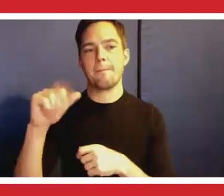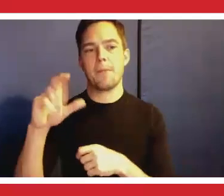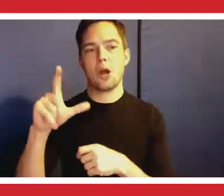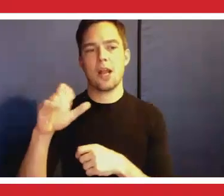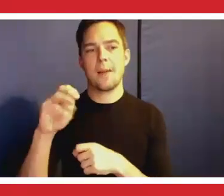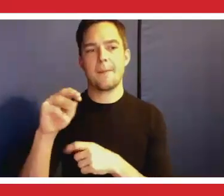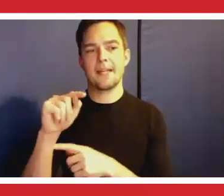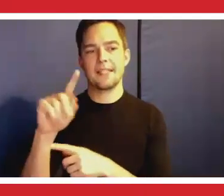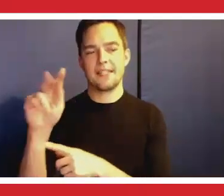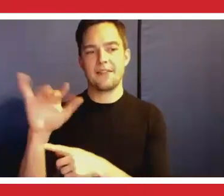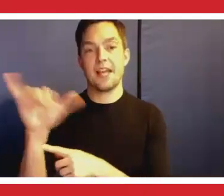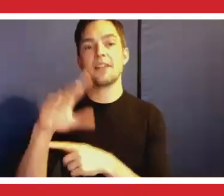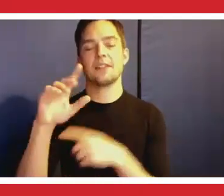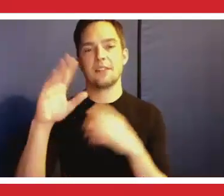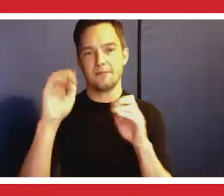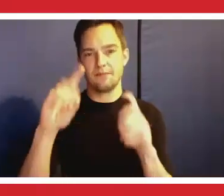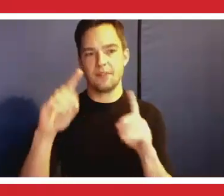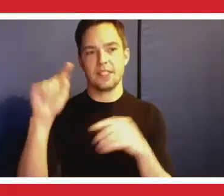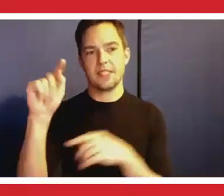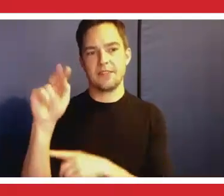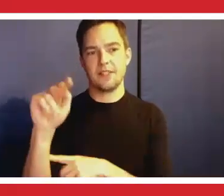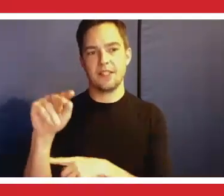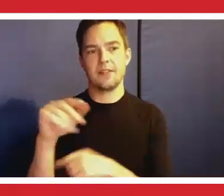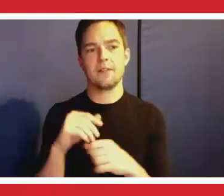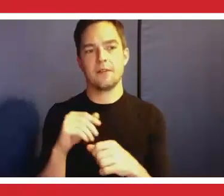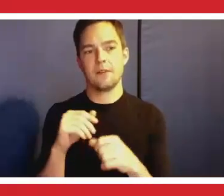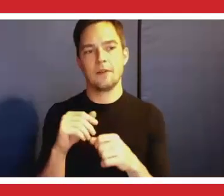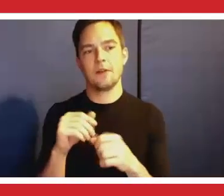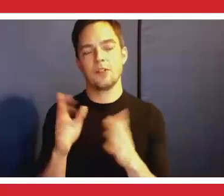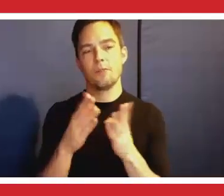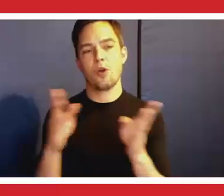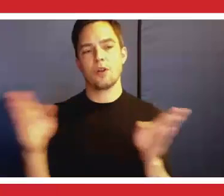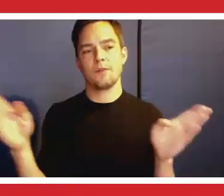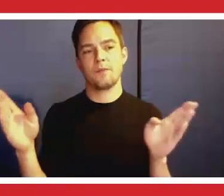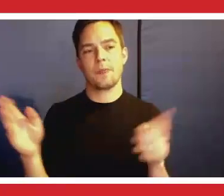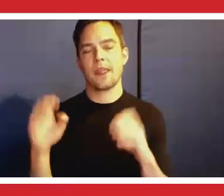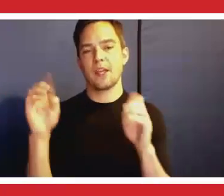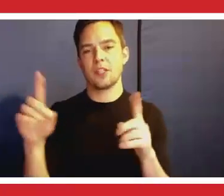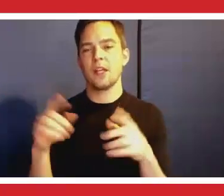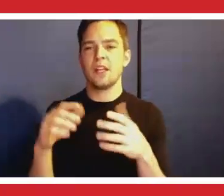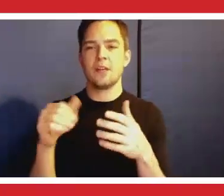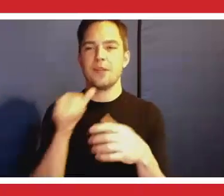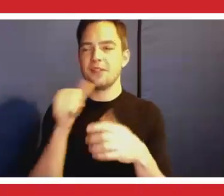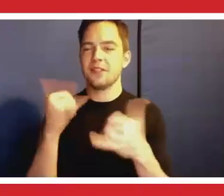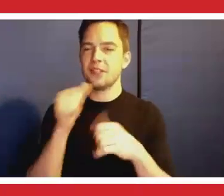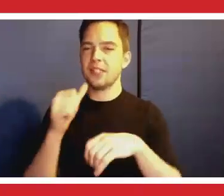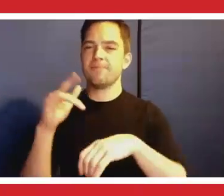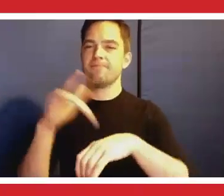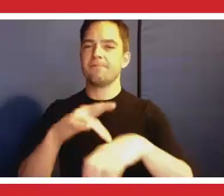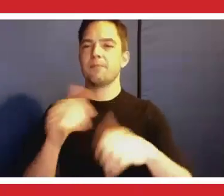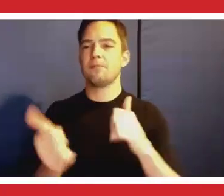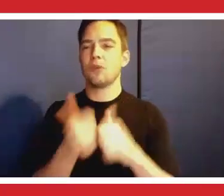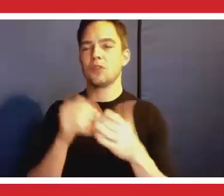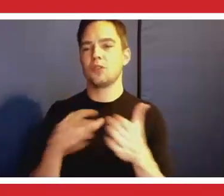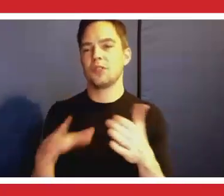broadened access. But still, we were not able to reach most of our students in a meaningful way. We also saw, I think a